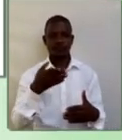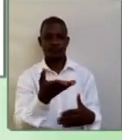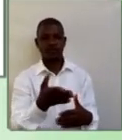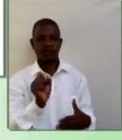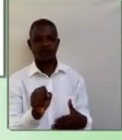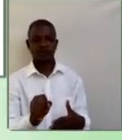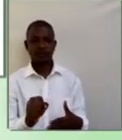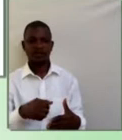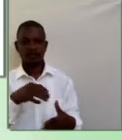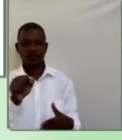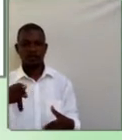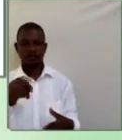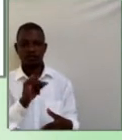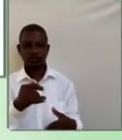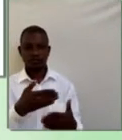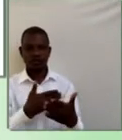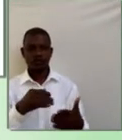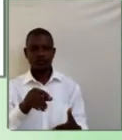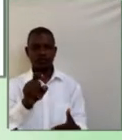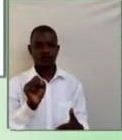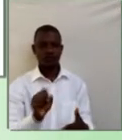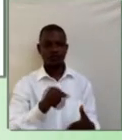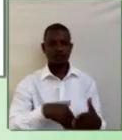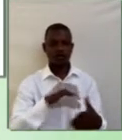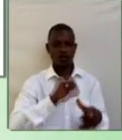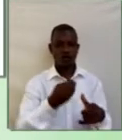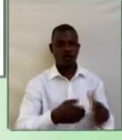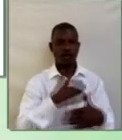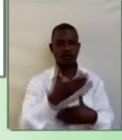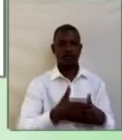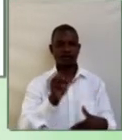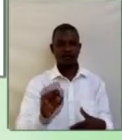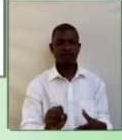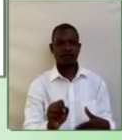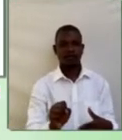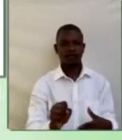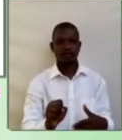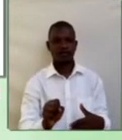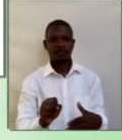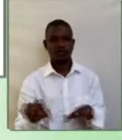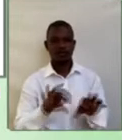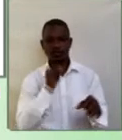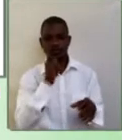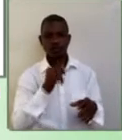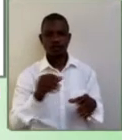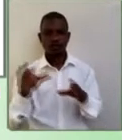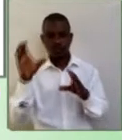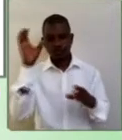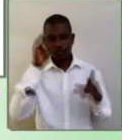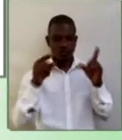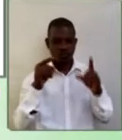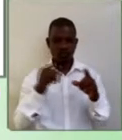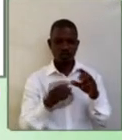Theirs, apostrophe before s or after s. Do not confuse